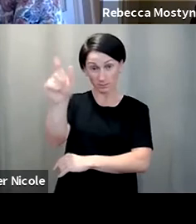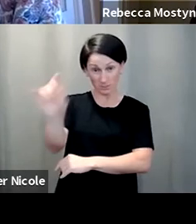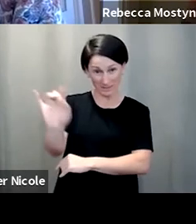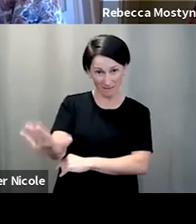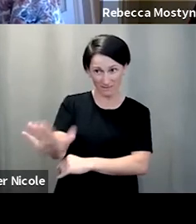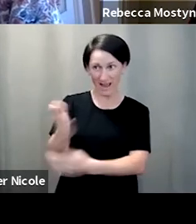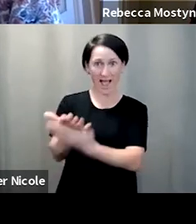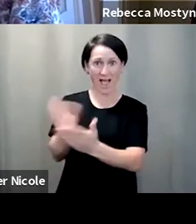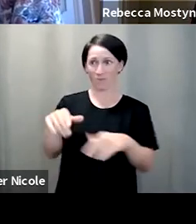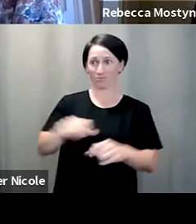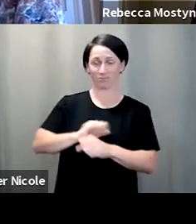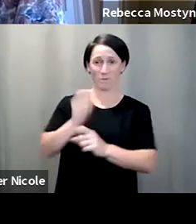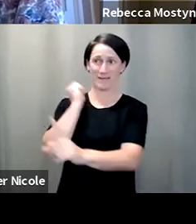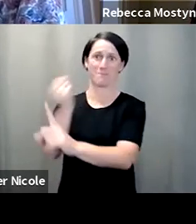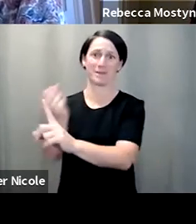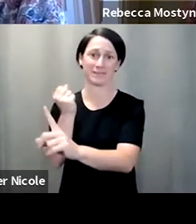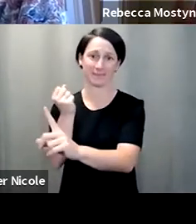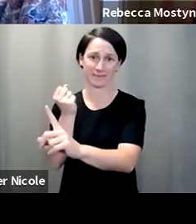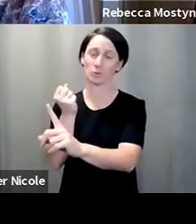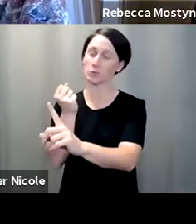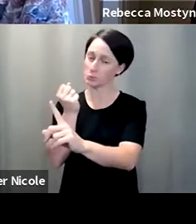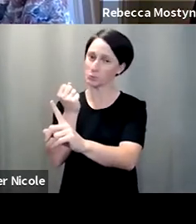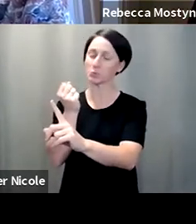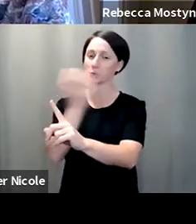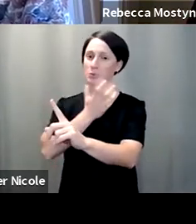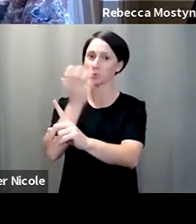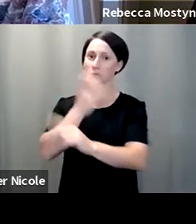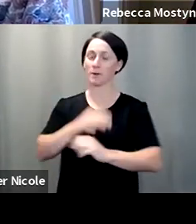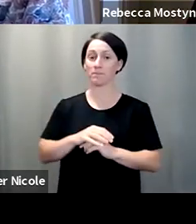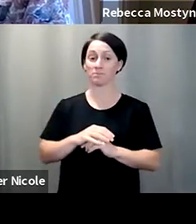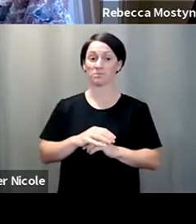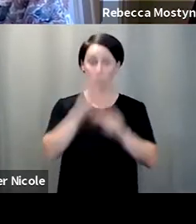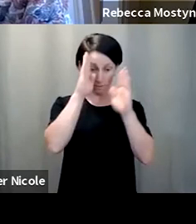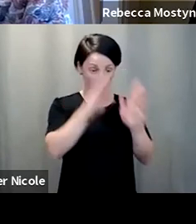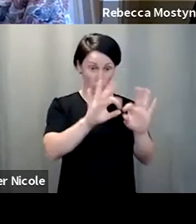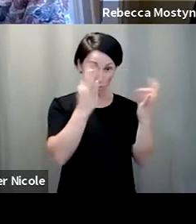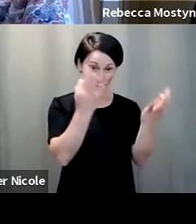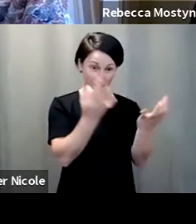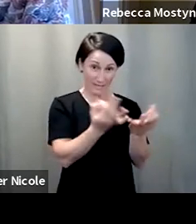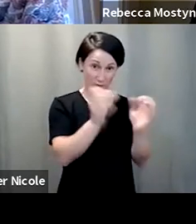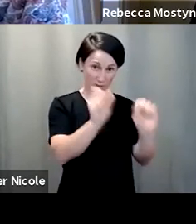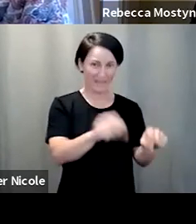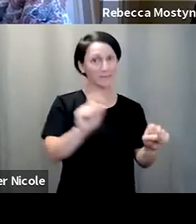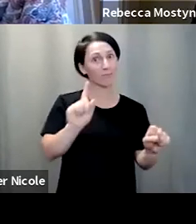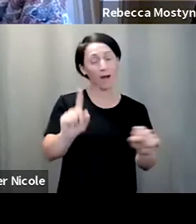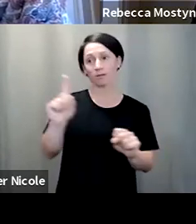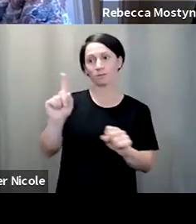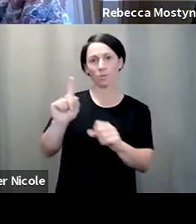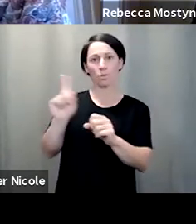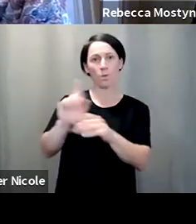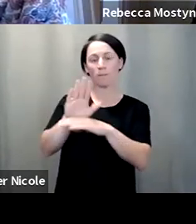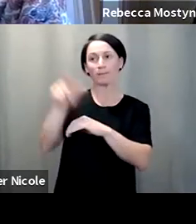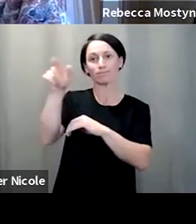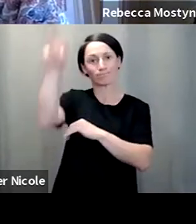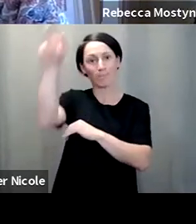That there's that sort of flow-on effect. We've been kind of focusing on organisations and trying to support organisations